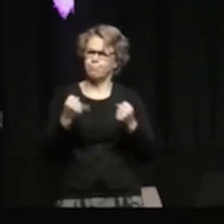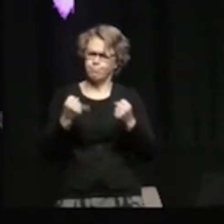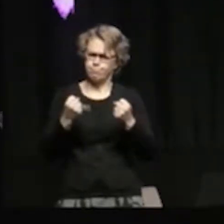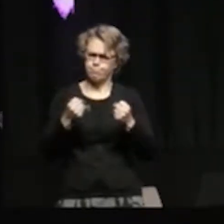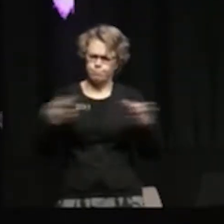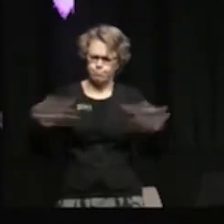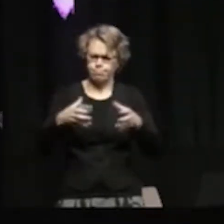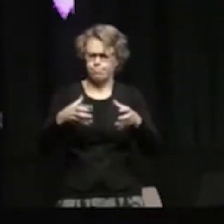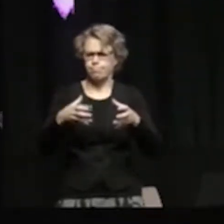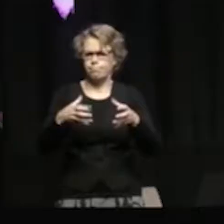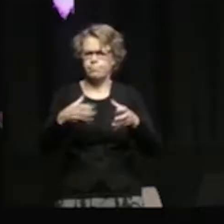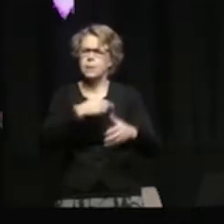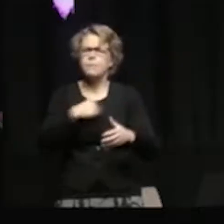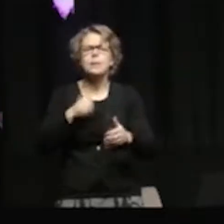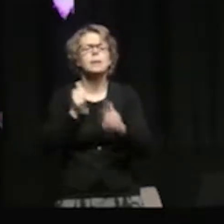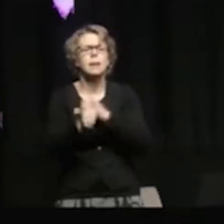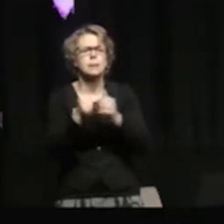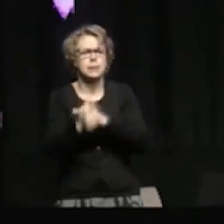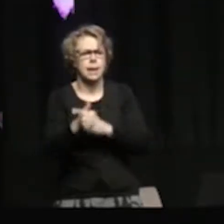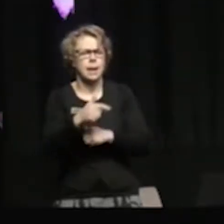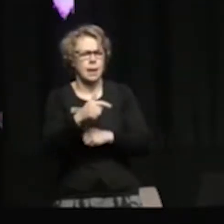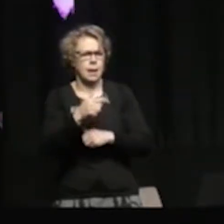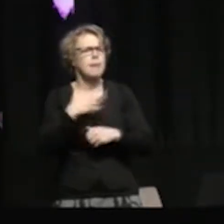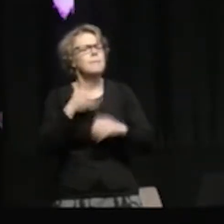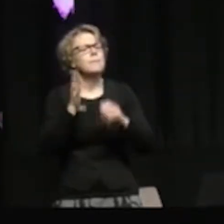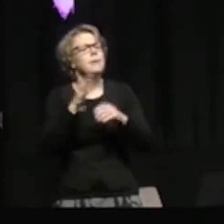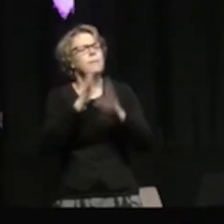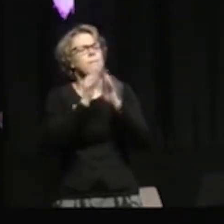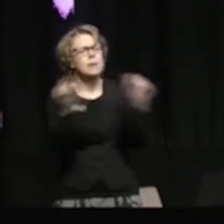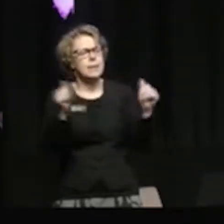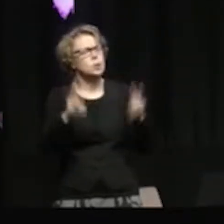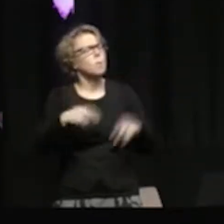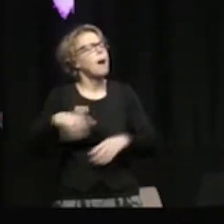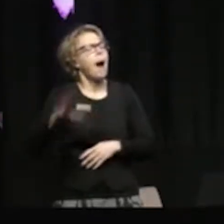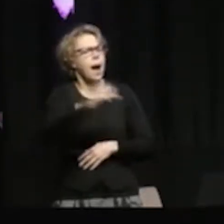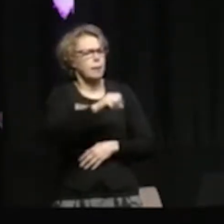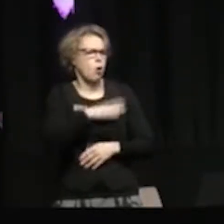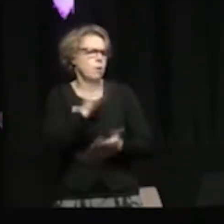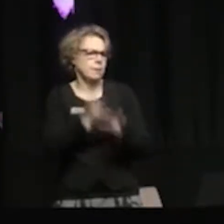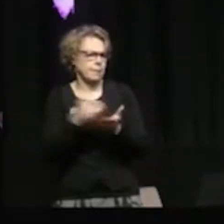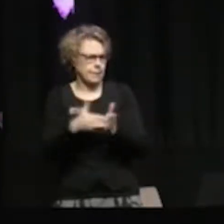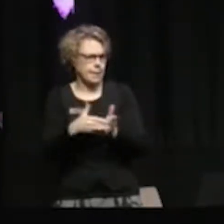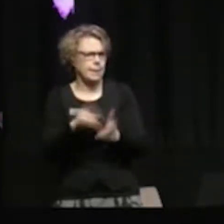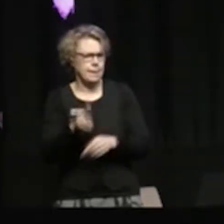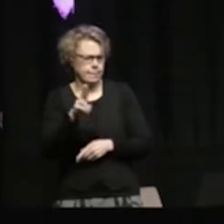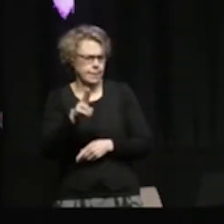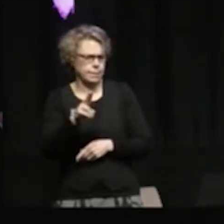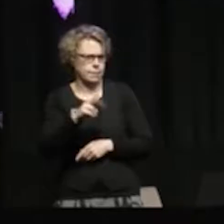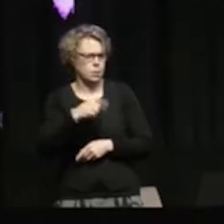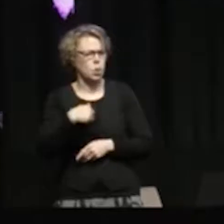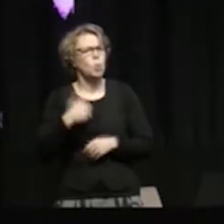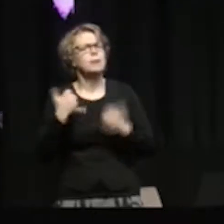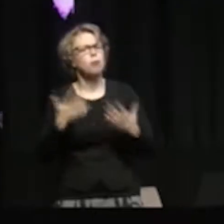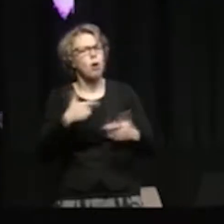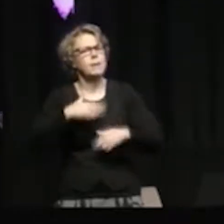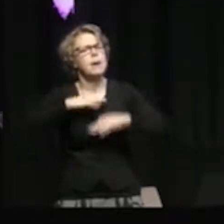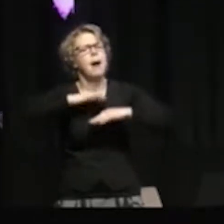We represent the freedom with which everybody is born. And today we